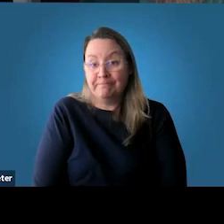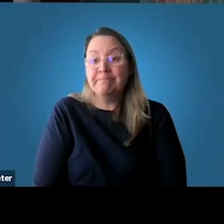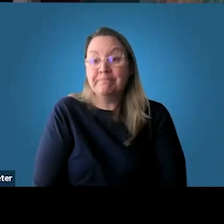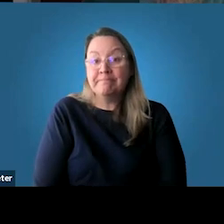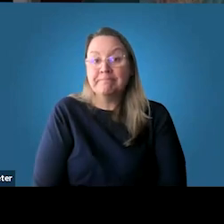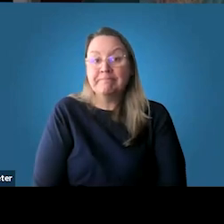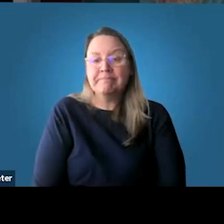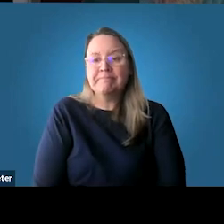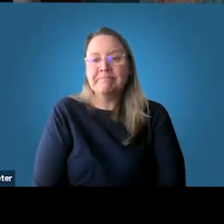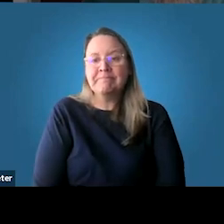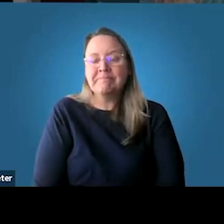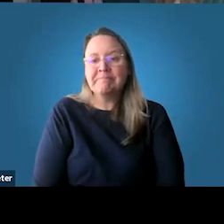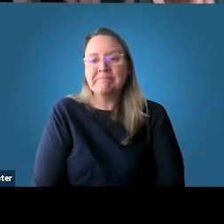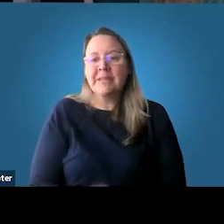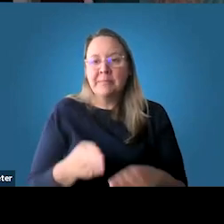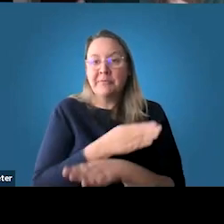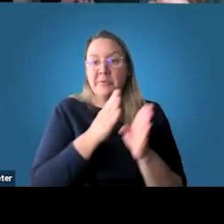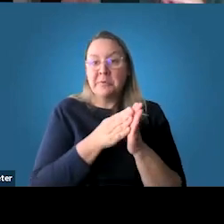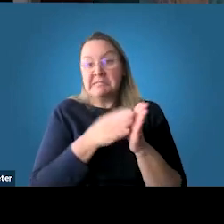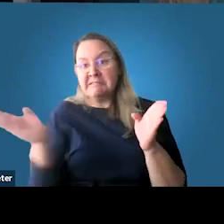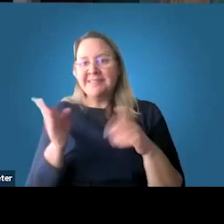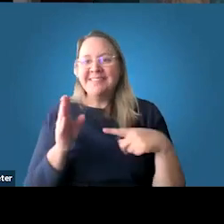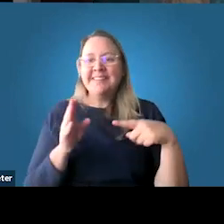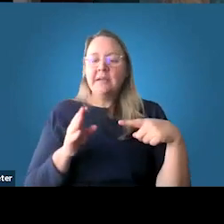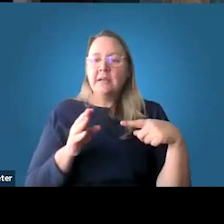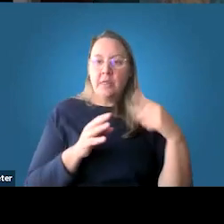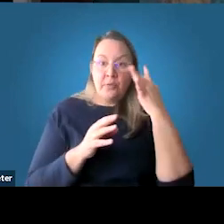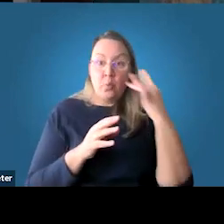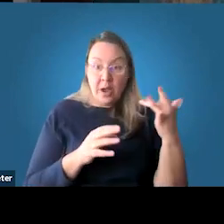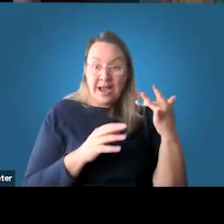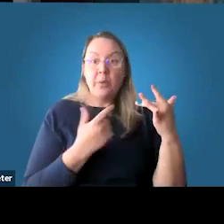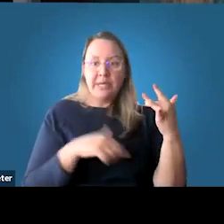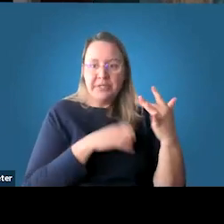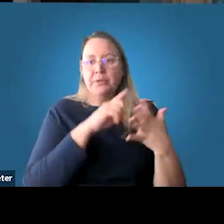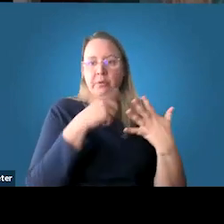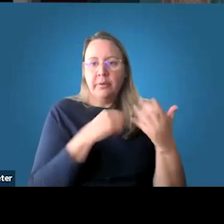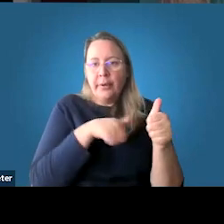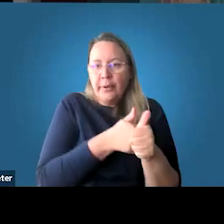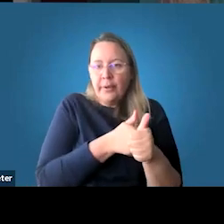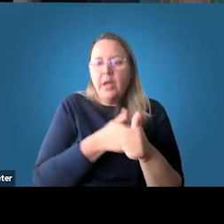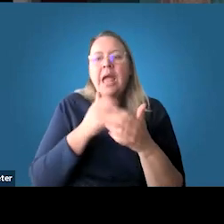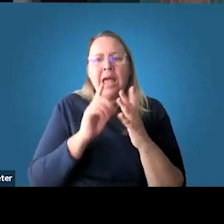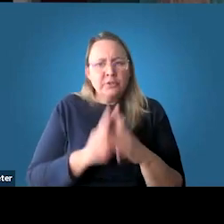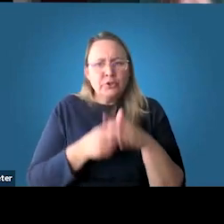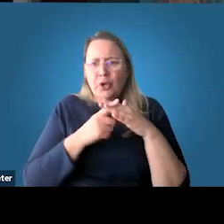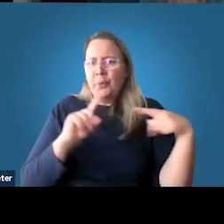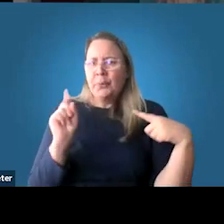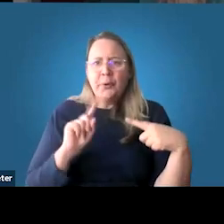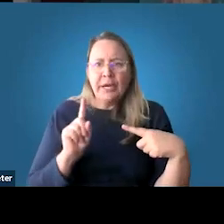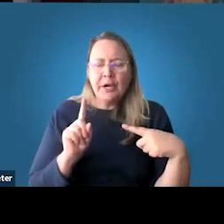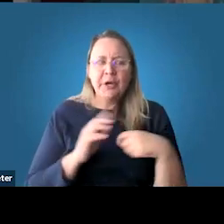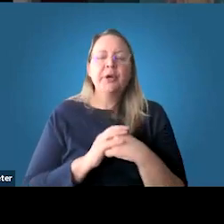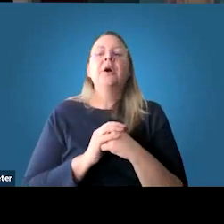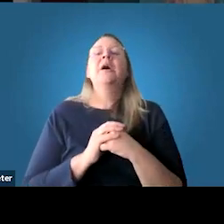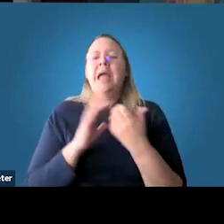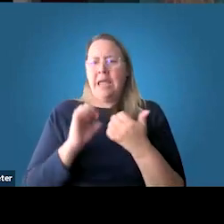let's not get ahead of ourselves here. Now that we've answered the why question, how do we get started? How do we set ourselves